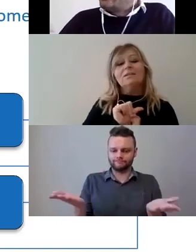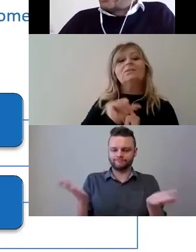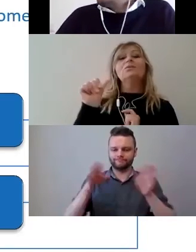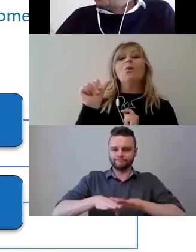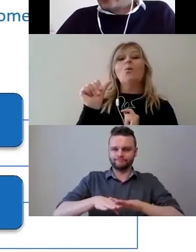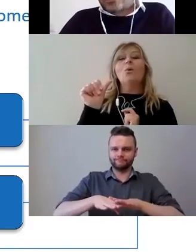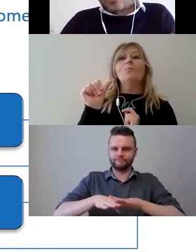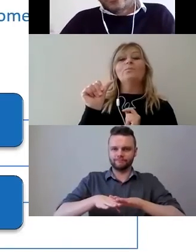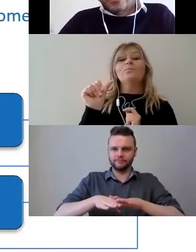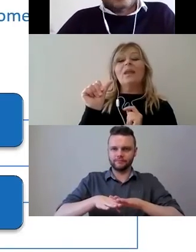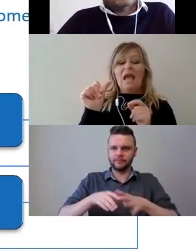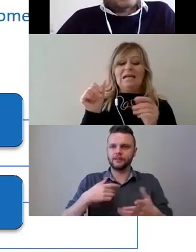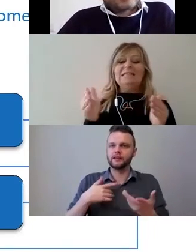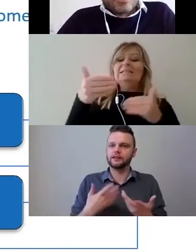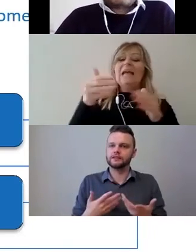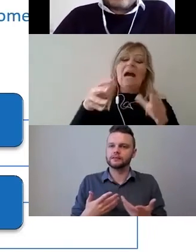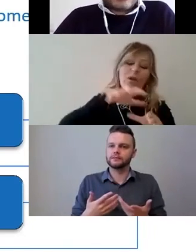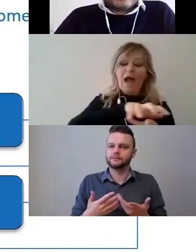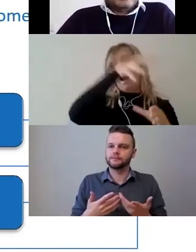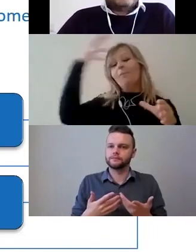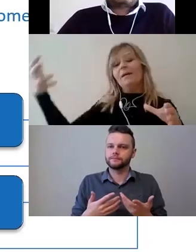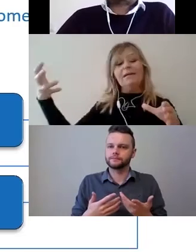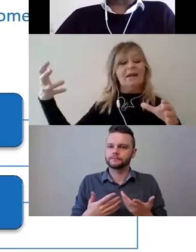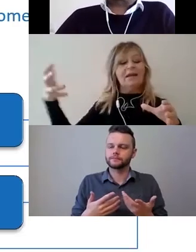to help the person in closing